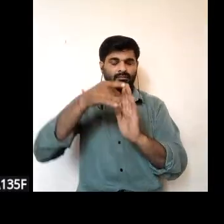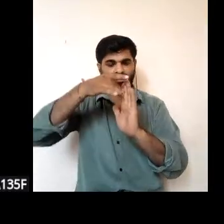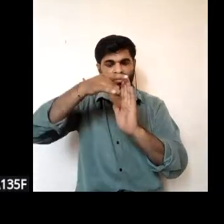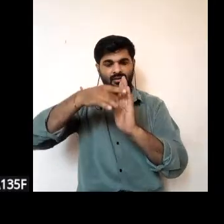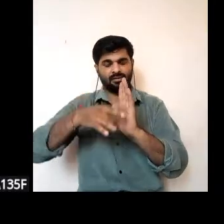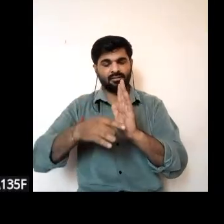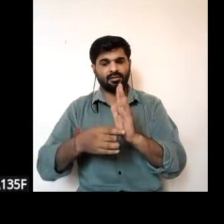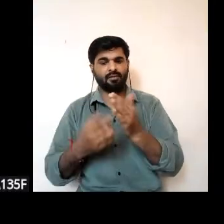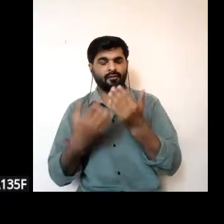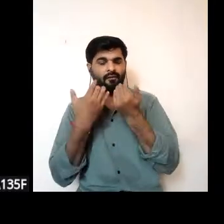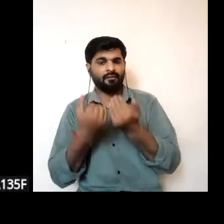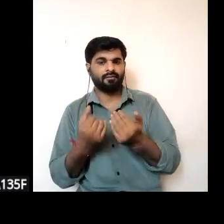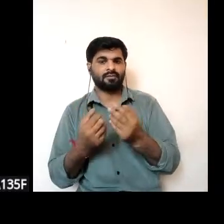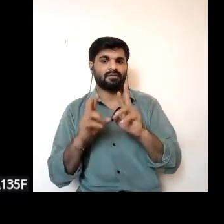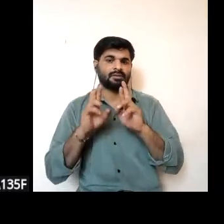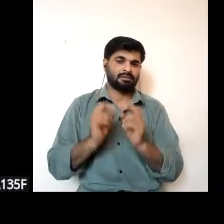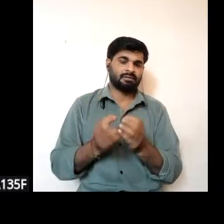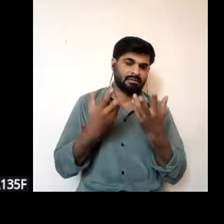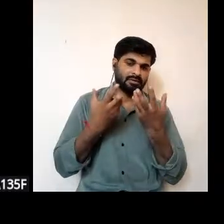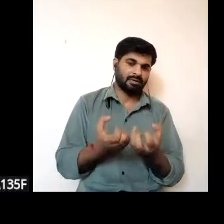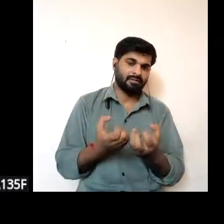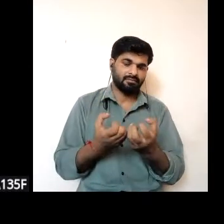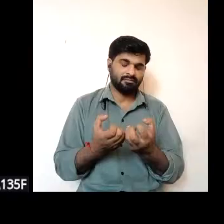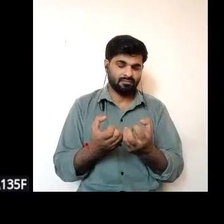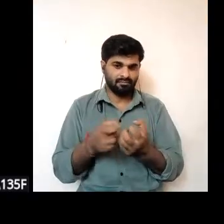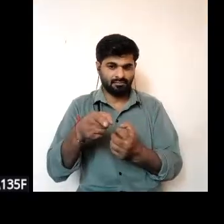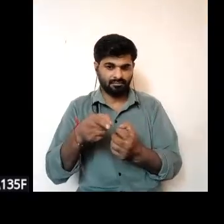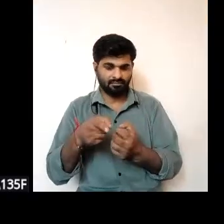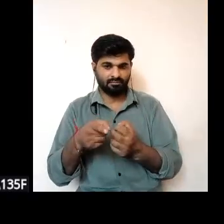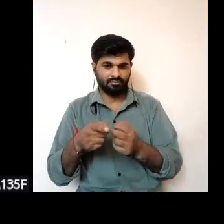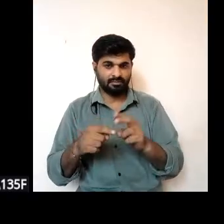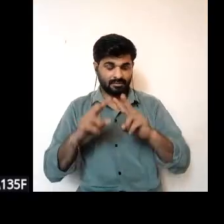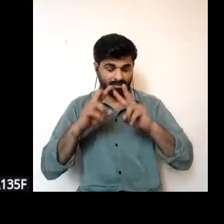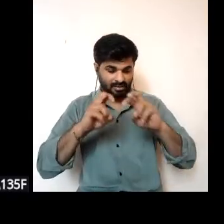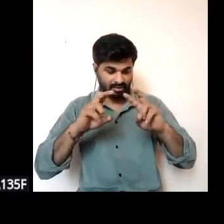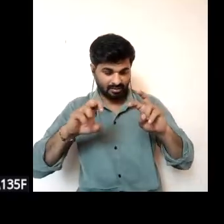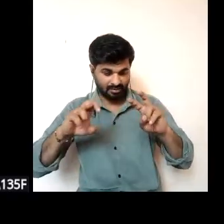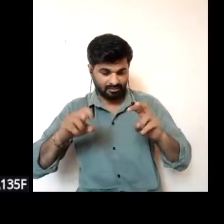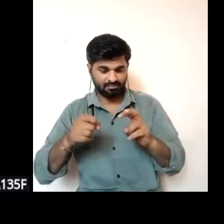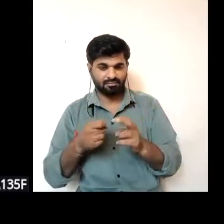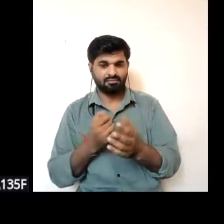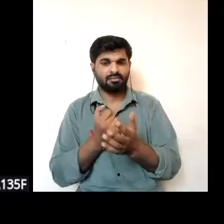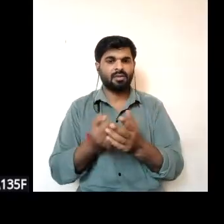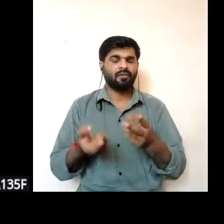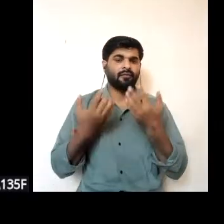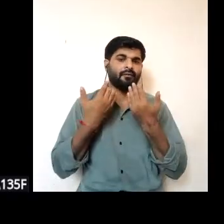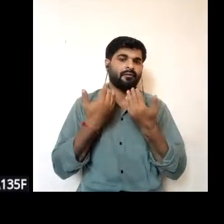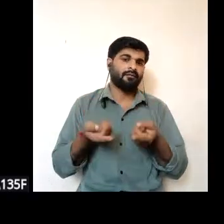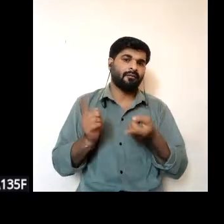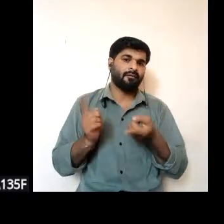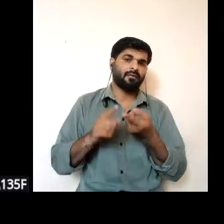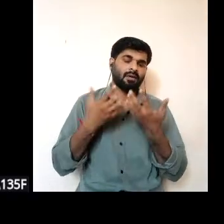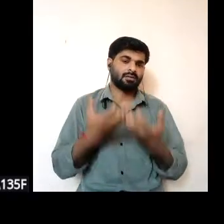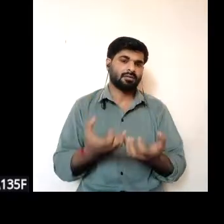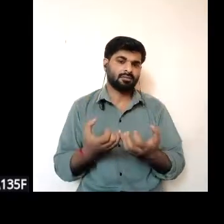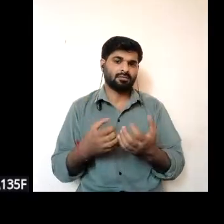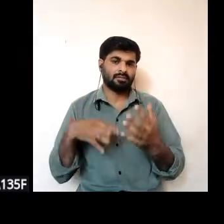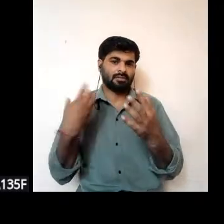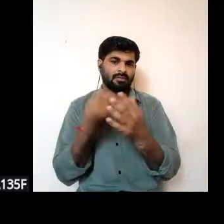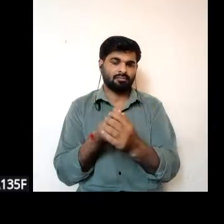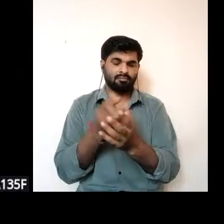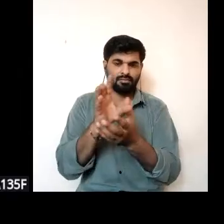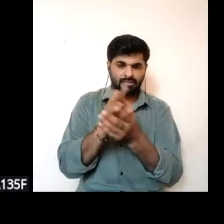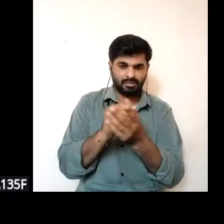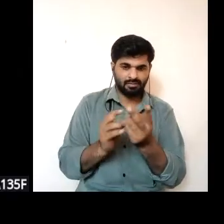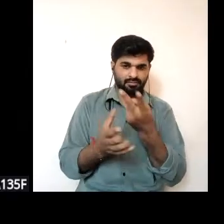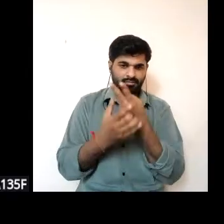collect data? So there was a lot of research that went into saying why both NSSO is very important, which can go deep dive